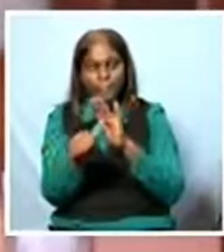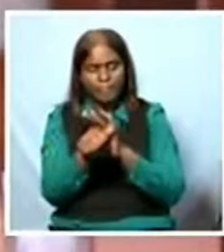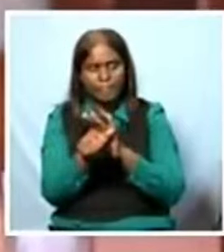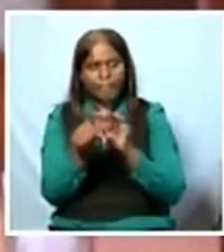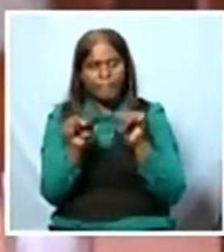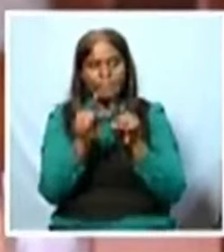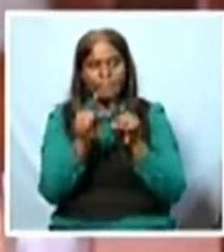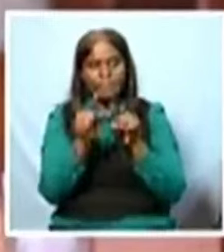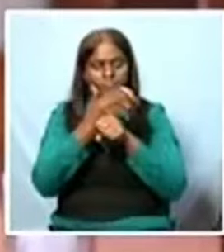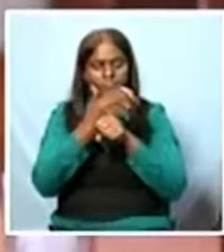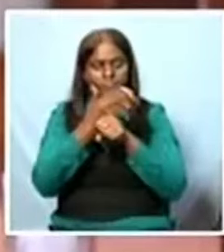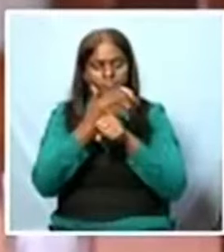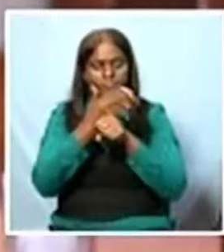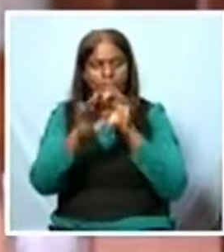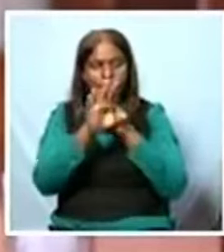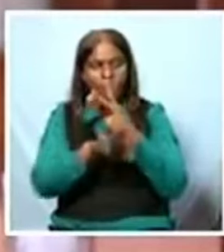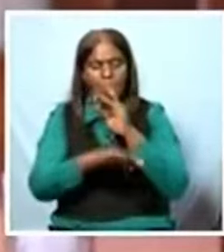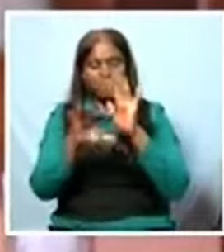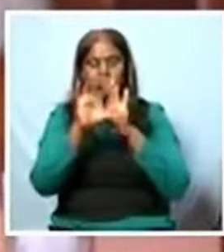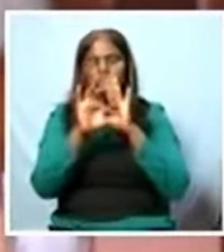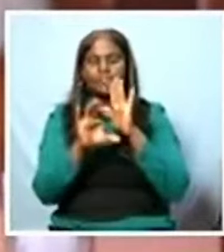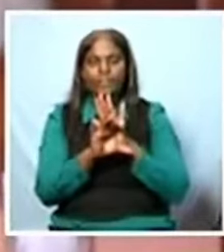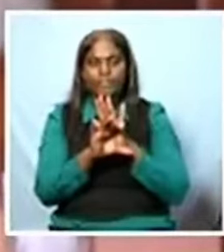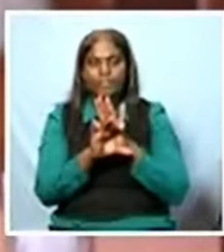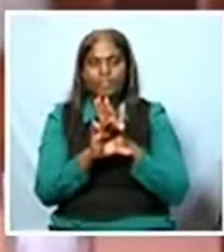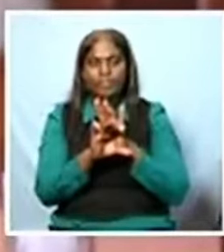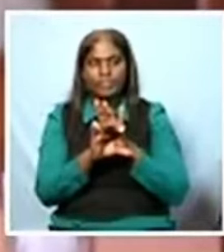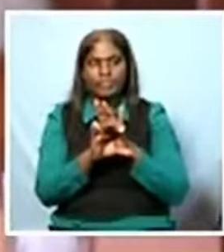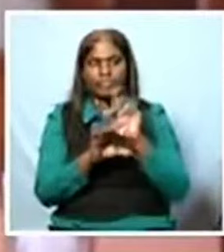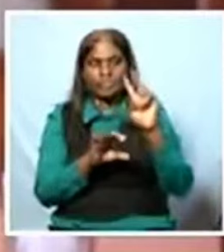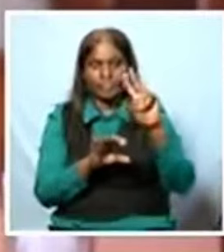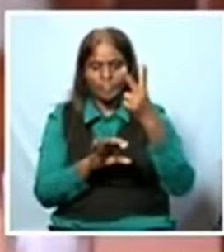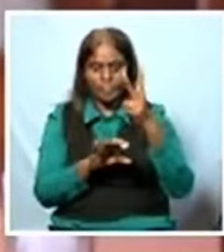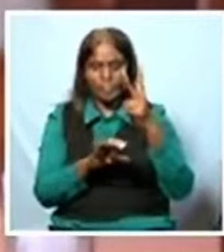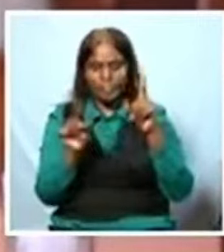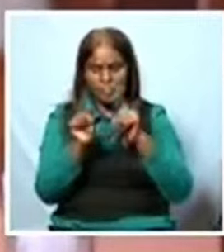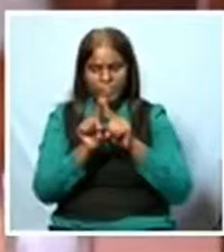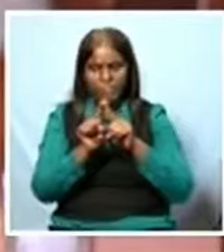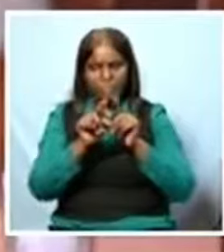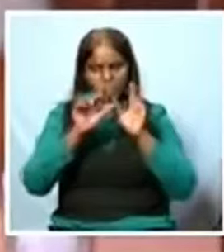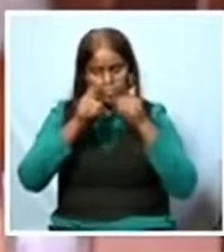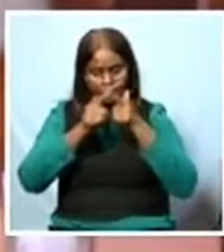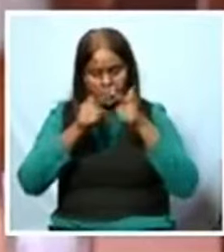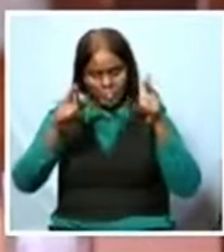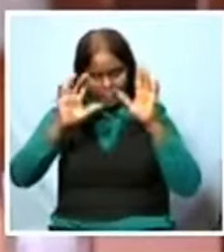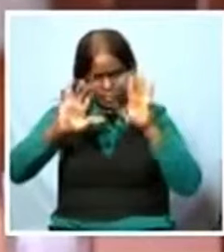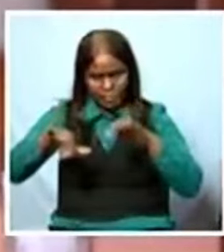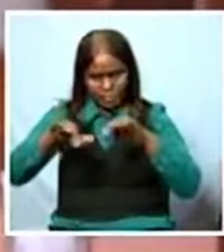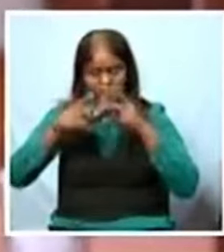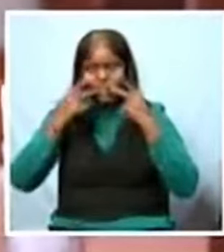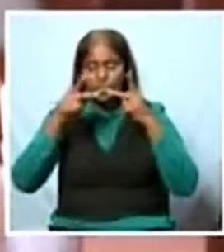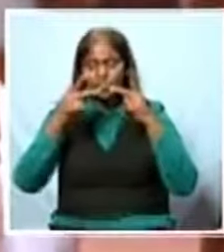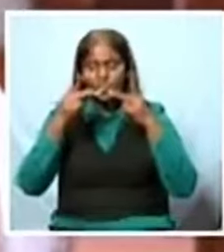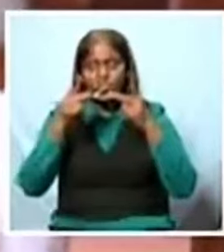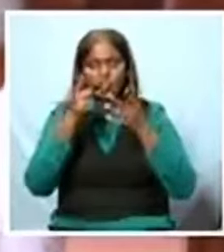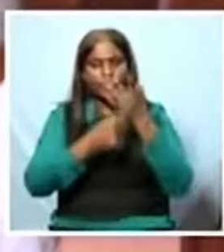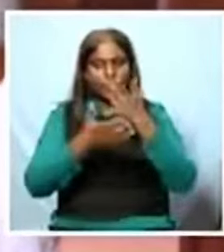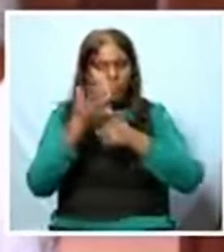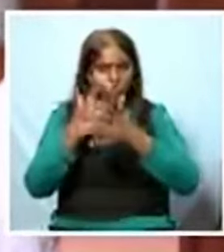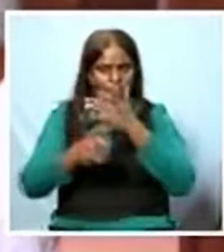as guaranteed under the Constitution. 2, the need for wider public and stakeholder